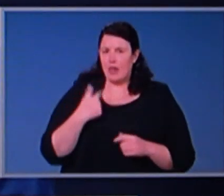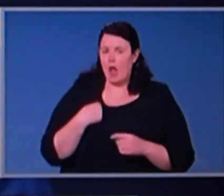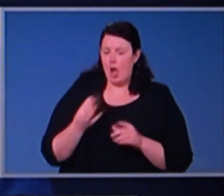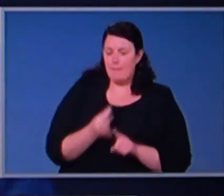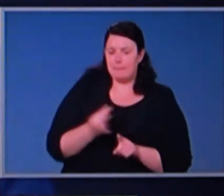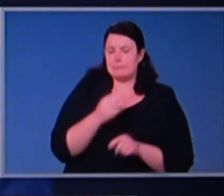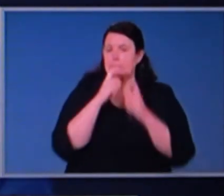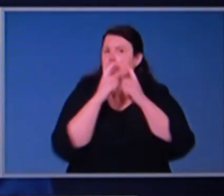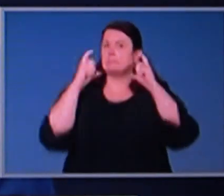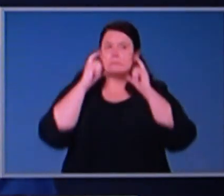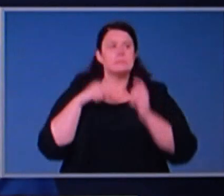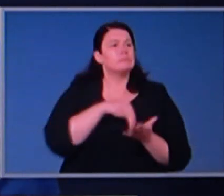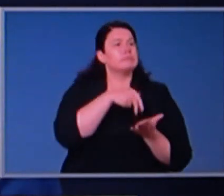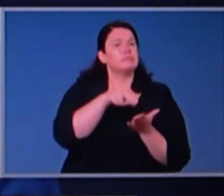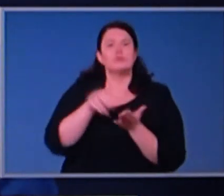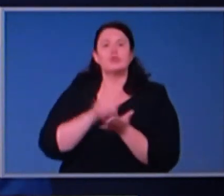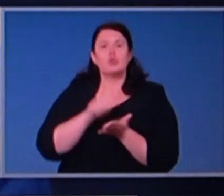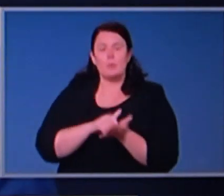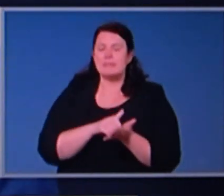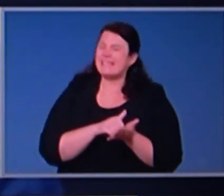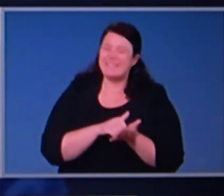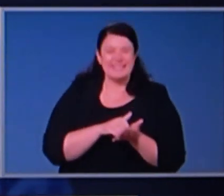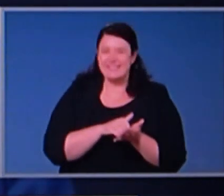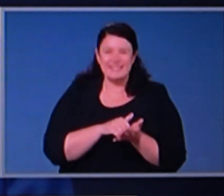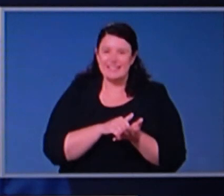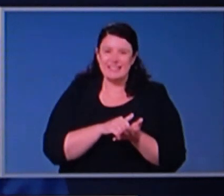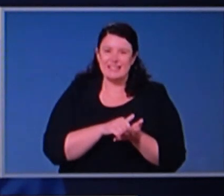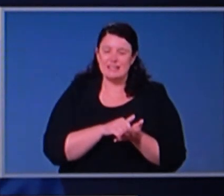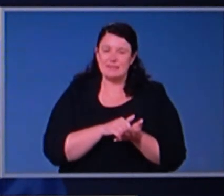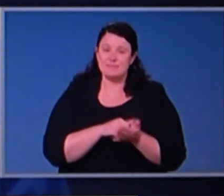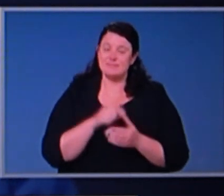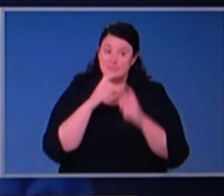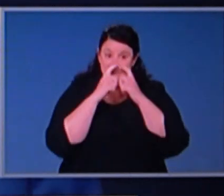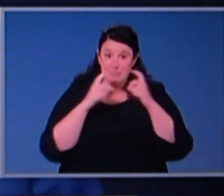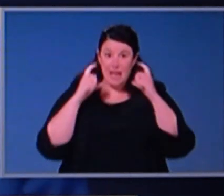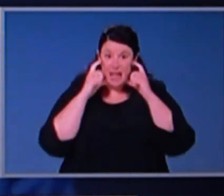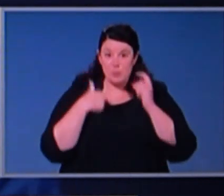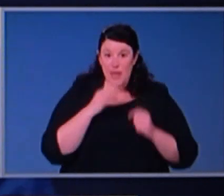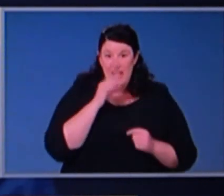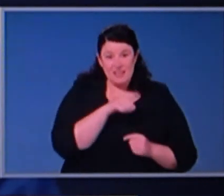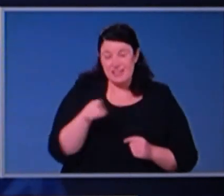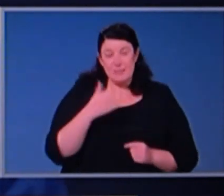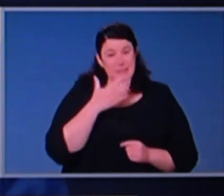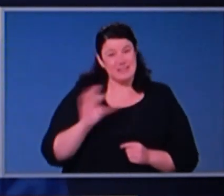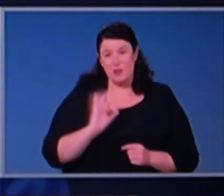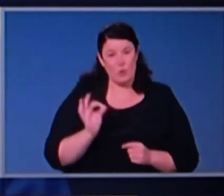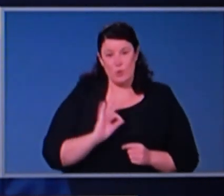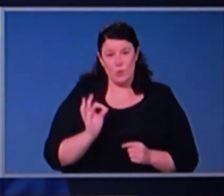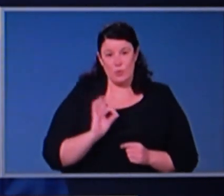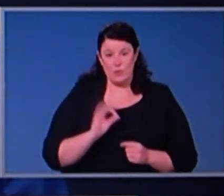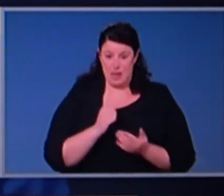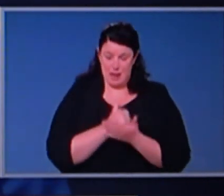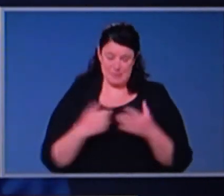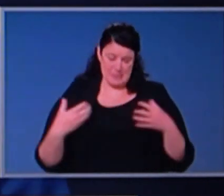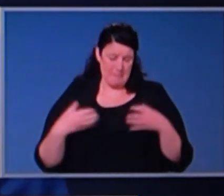wear in the community. We're saying again that they are not recommended. We have very low case numbers in